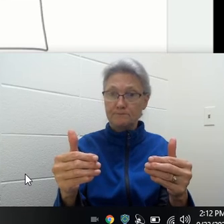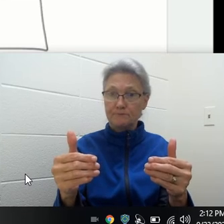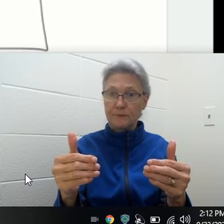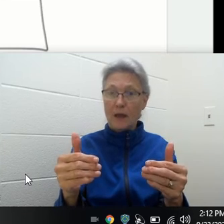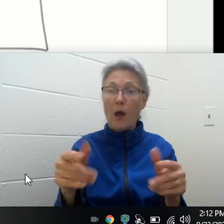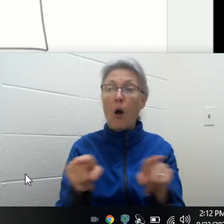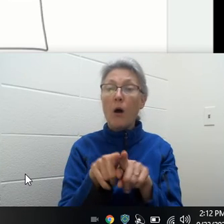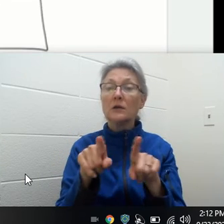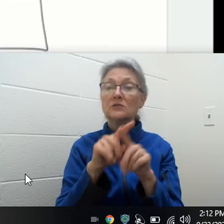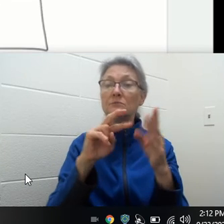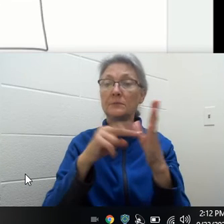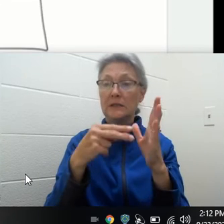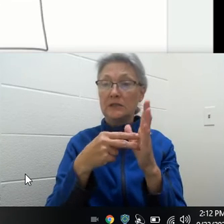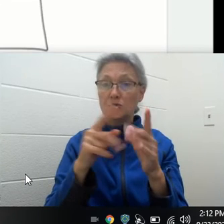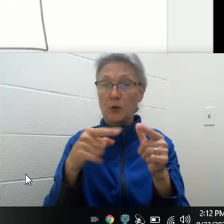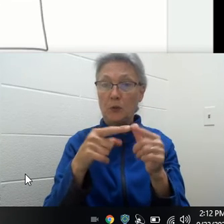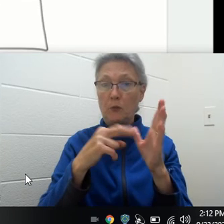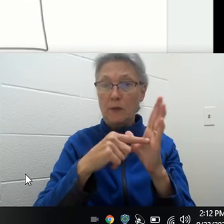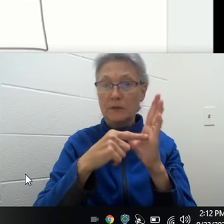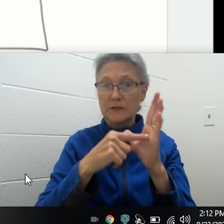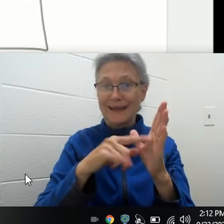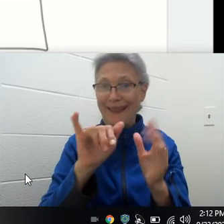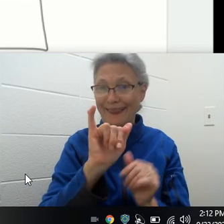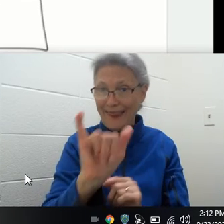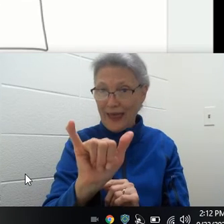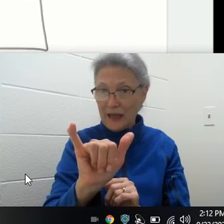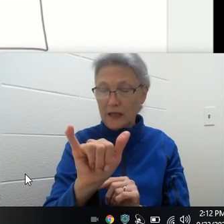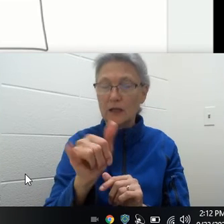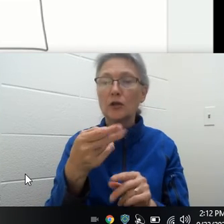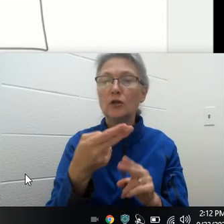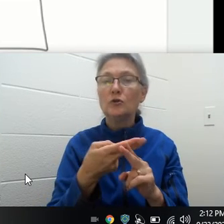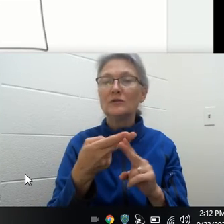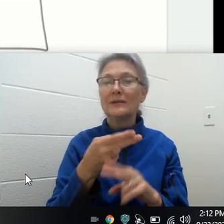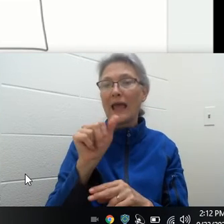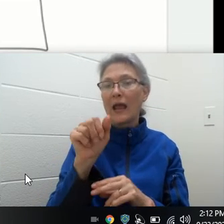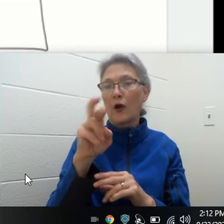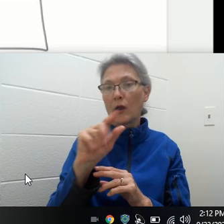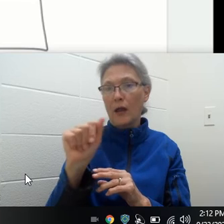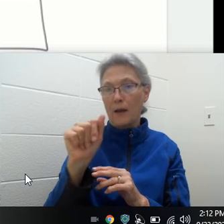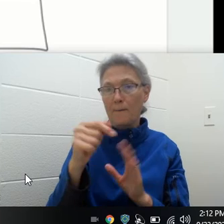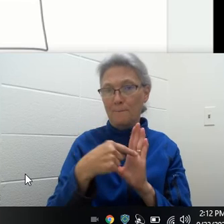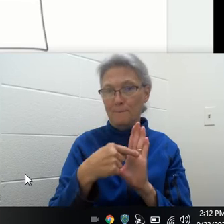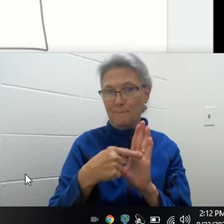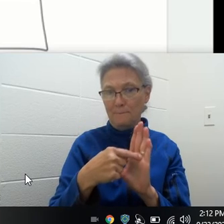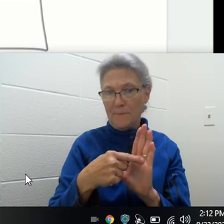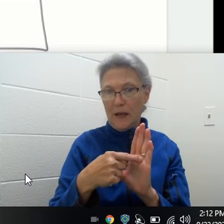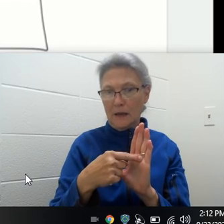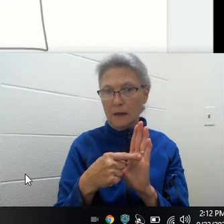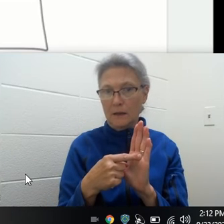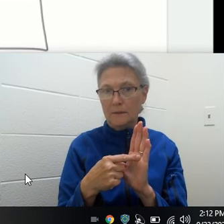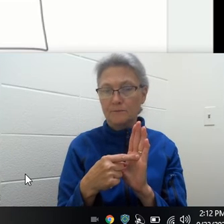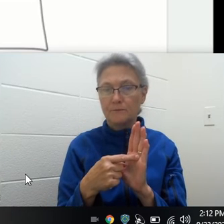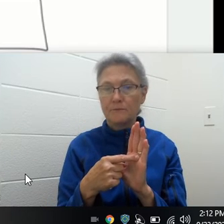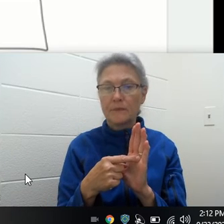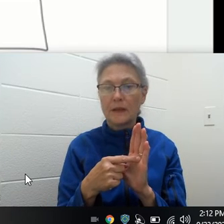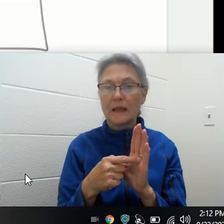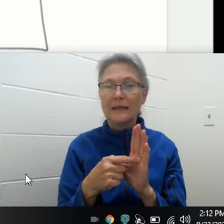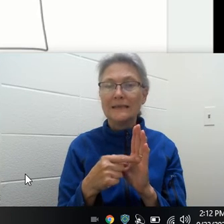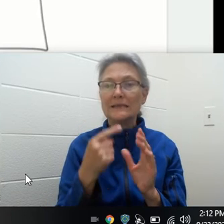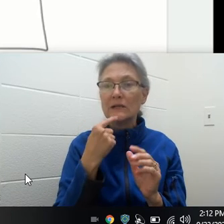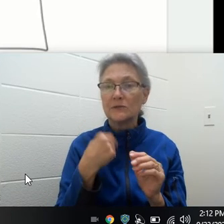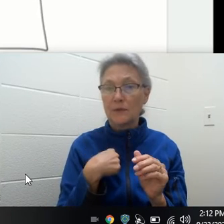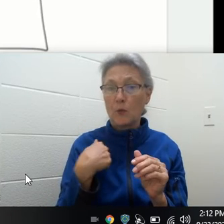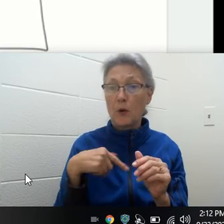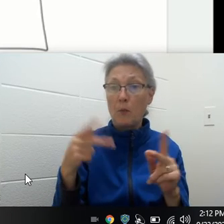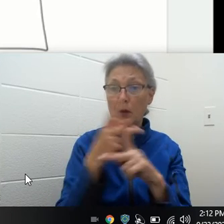That also means when we represent it like that using the area model, I'm going to go ahead and just kind of double dip here. And that also tells me